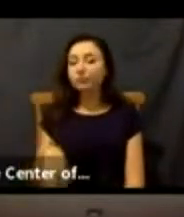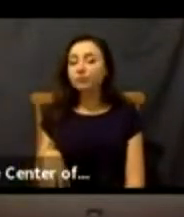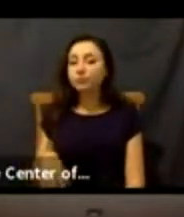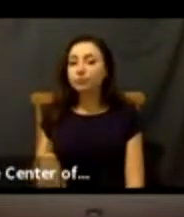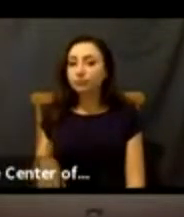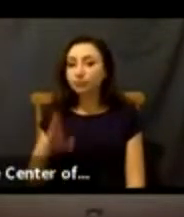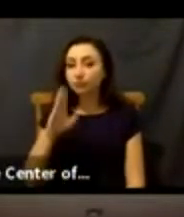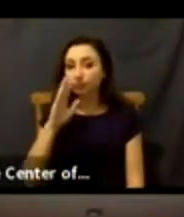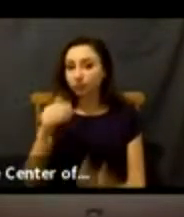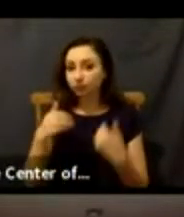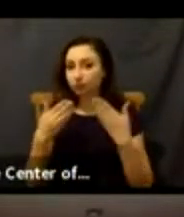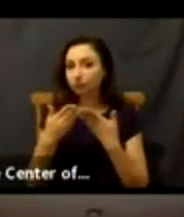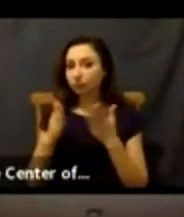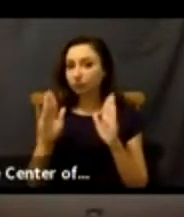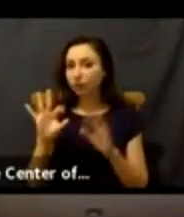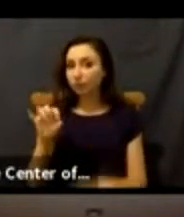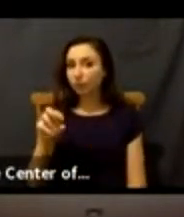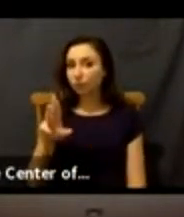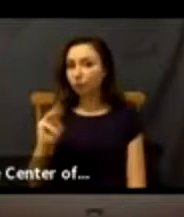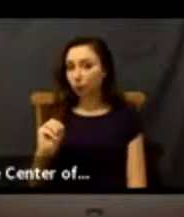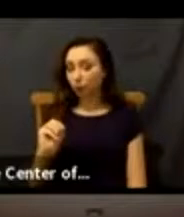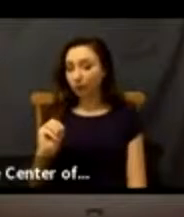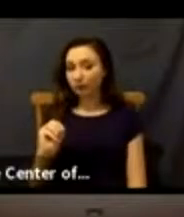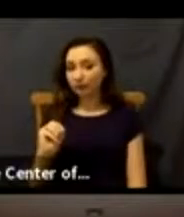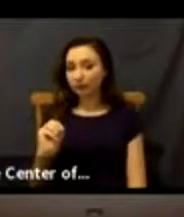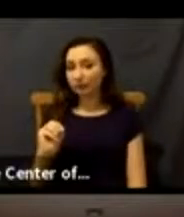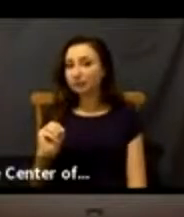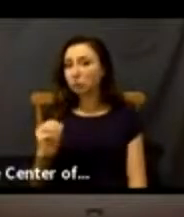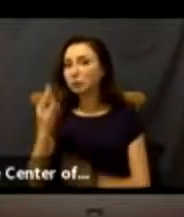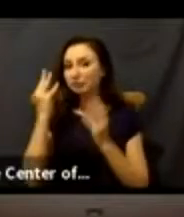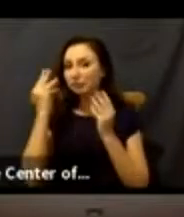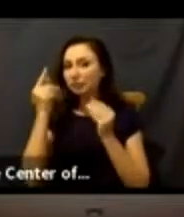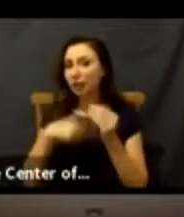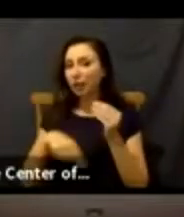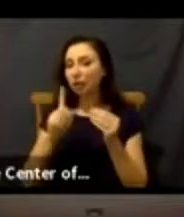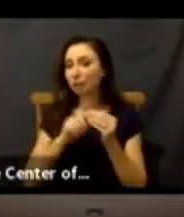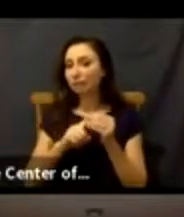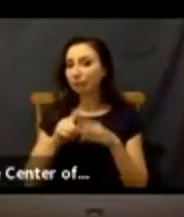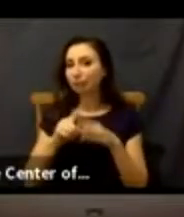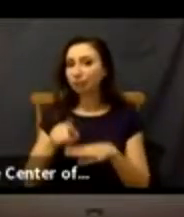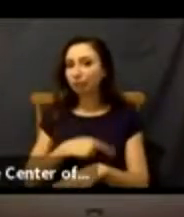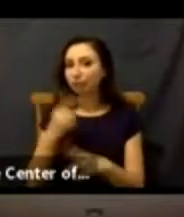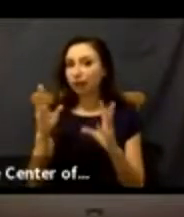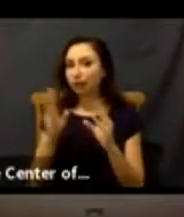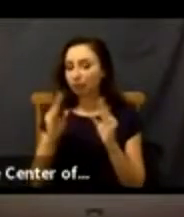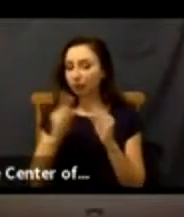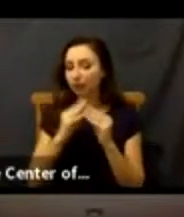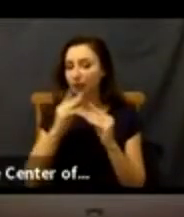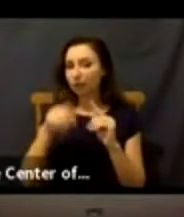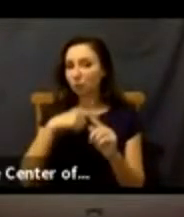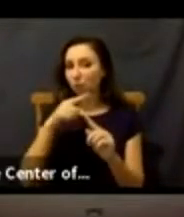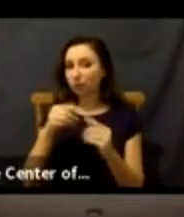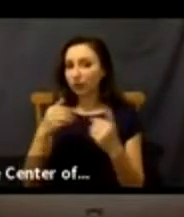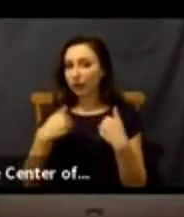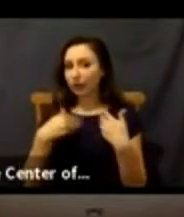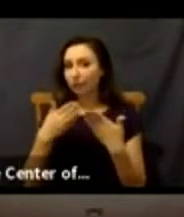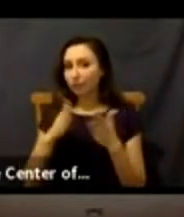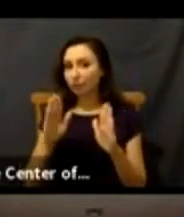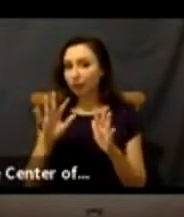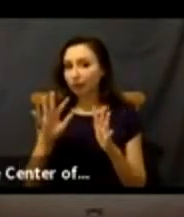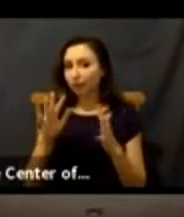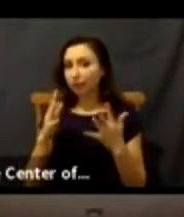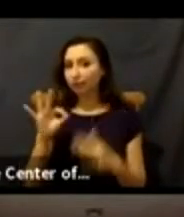will have public forum. So just in thinking about the length of the meeting, perhaps when we have public forum is not the best time to